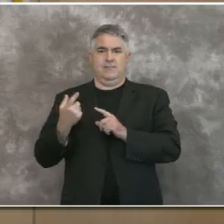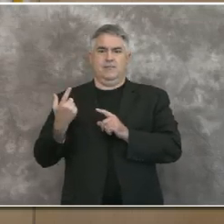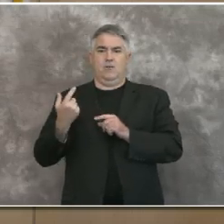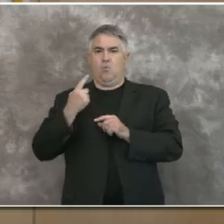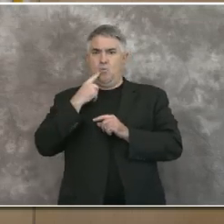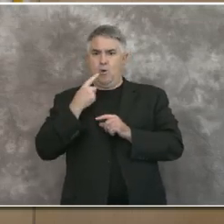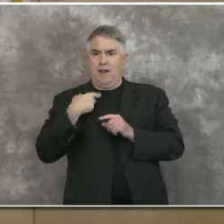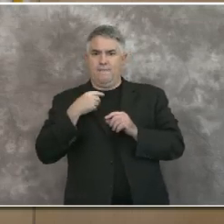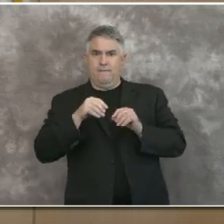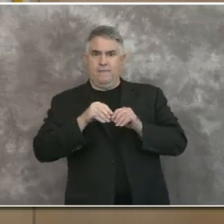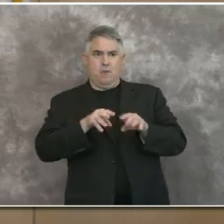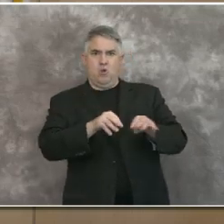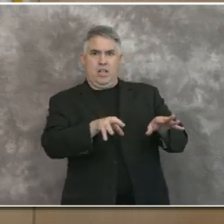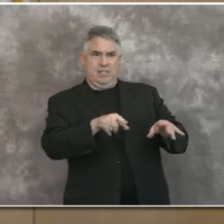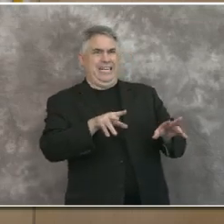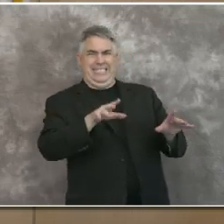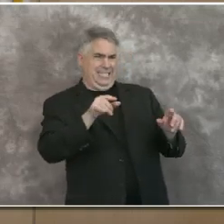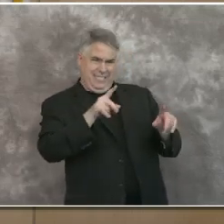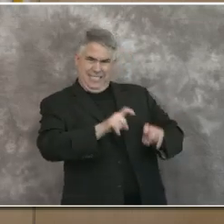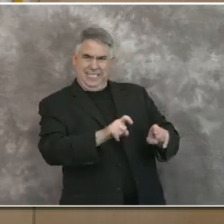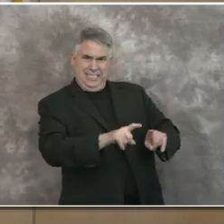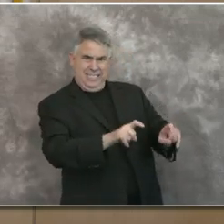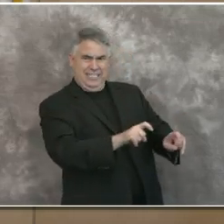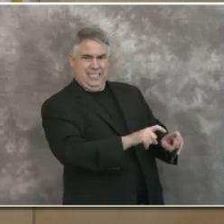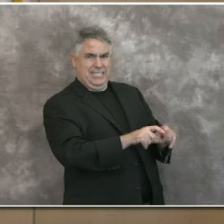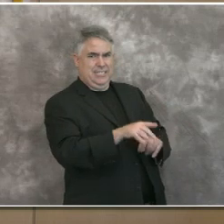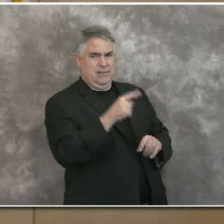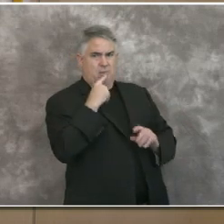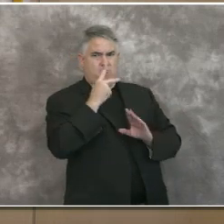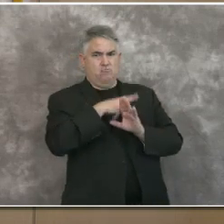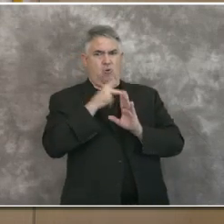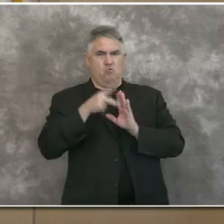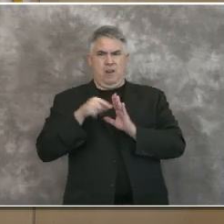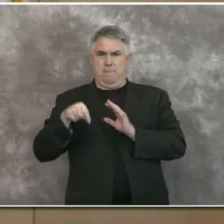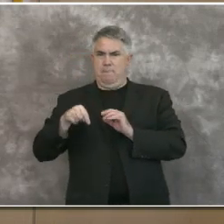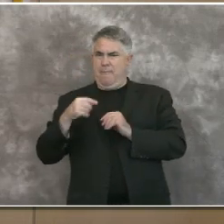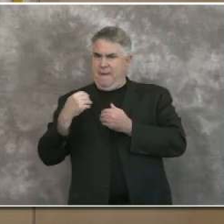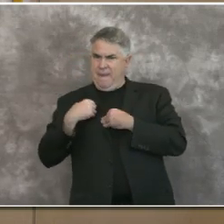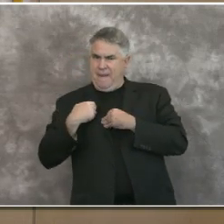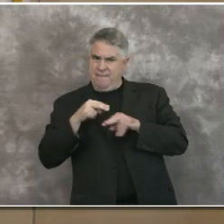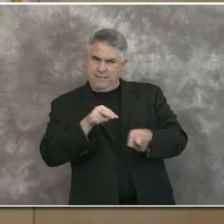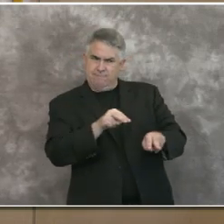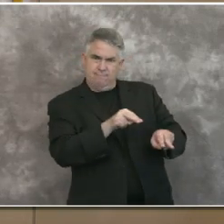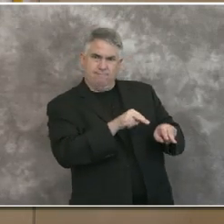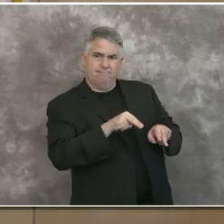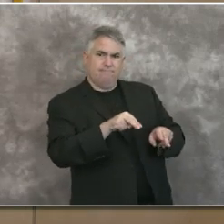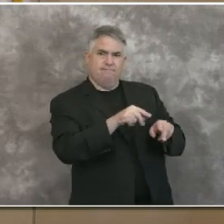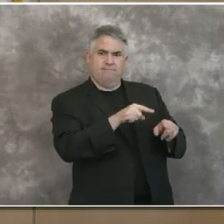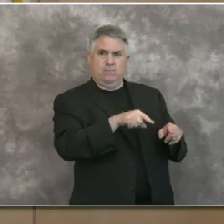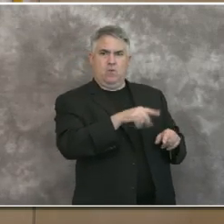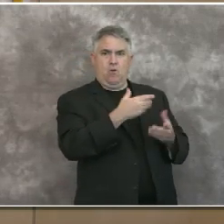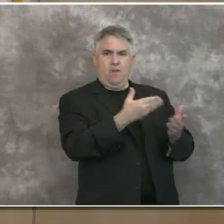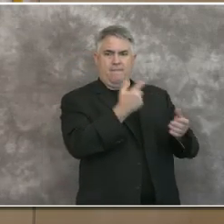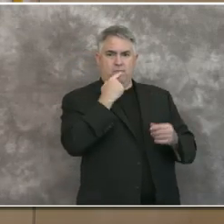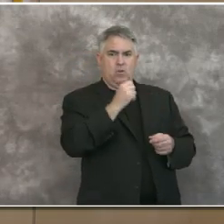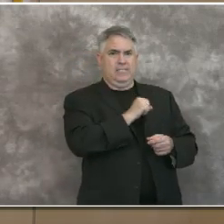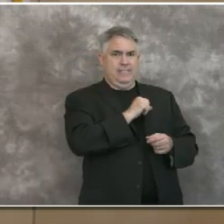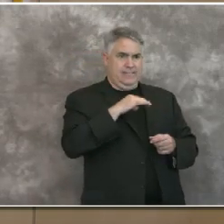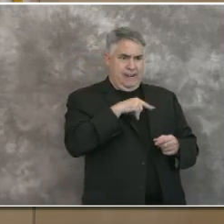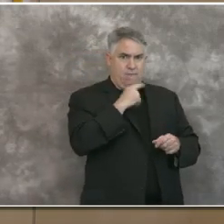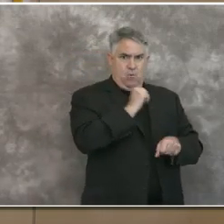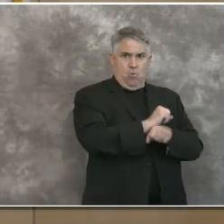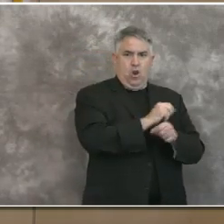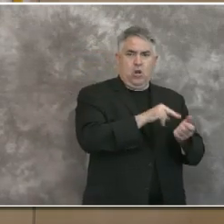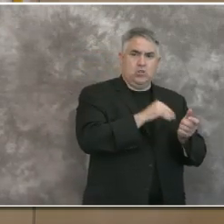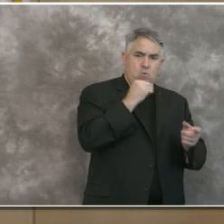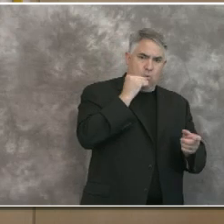facilities. But to start with those and to identify, offer testing for staff and for residents. And